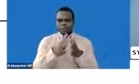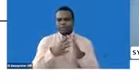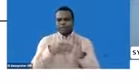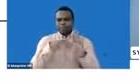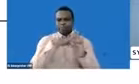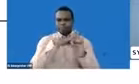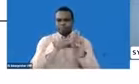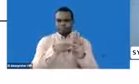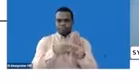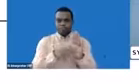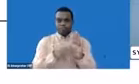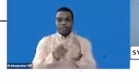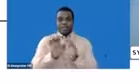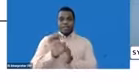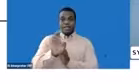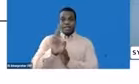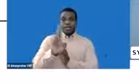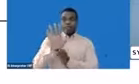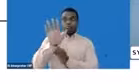So